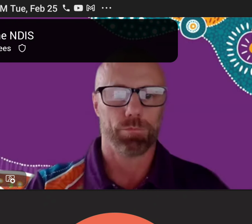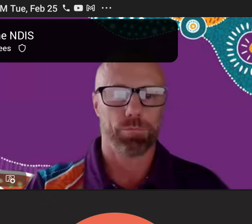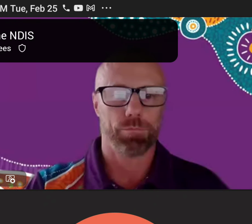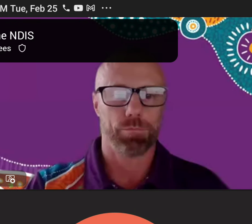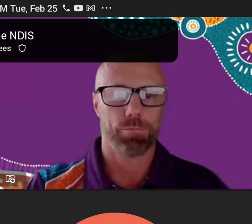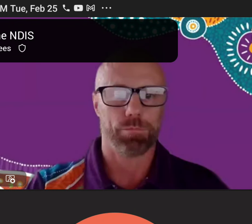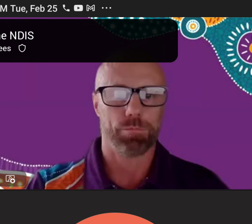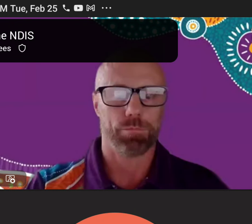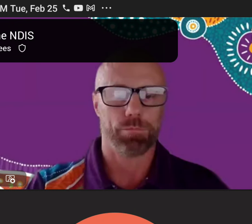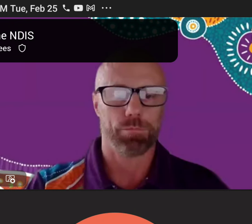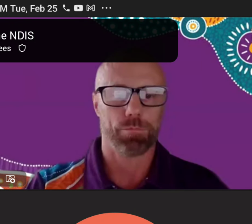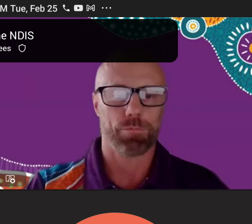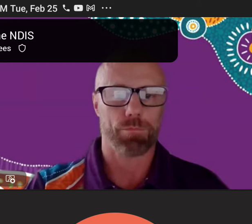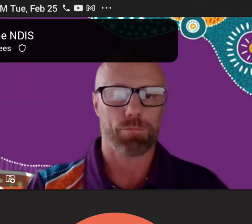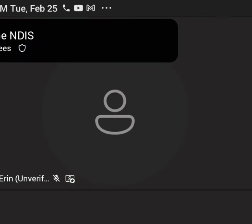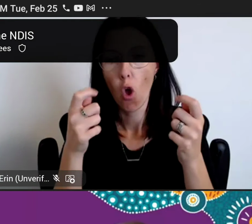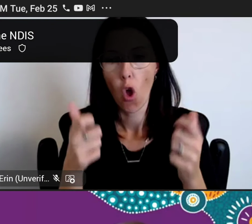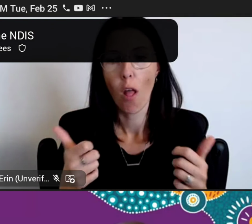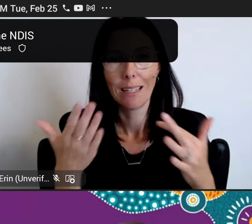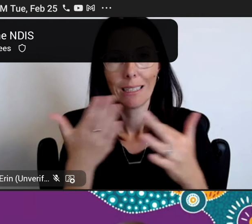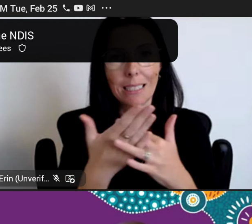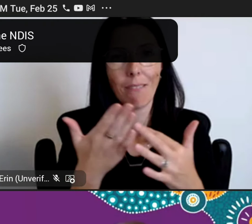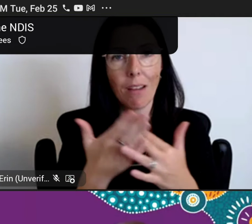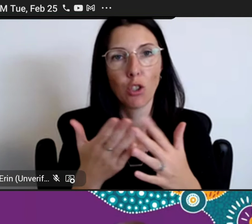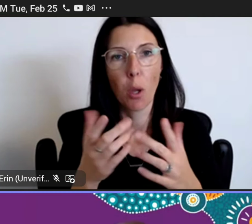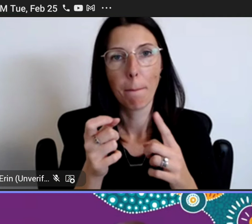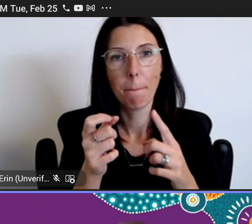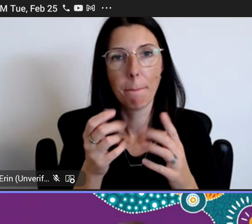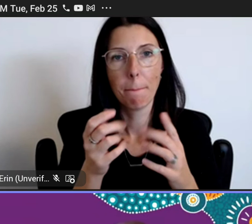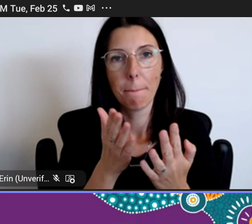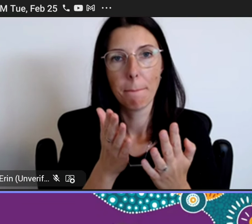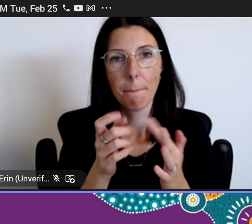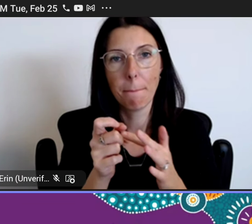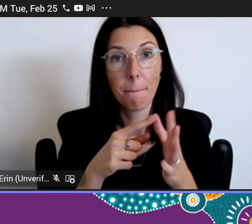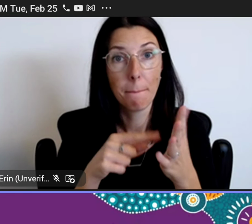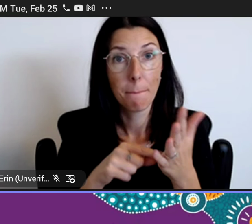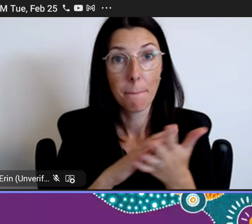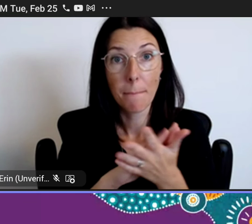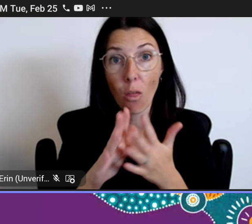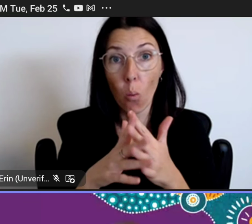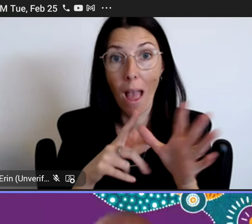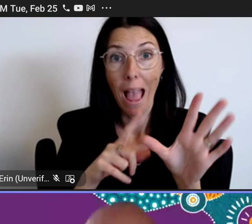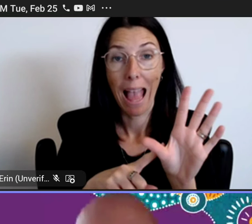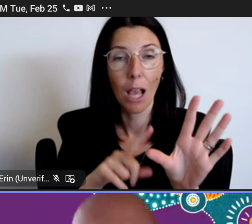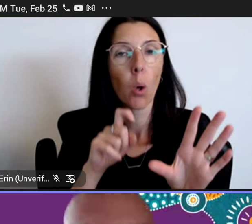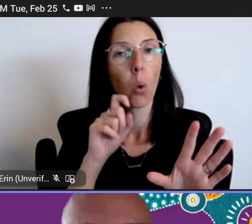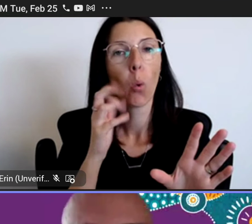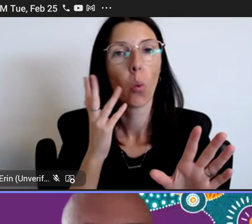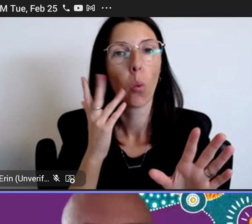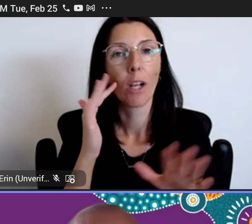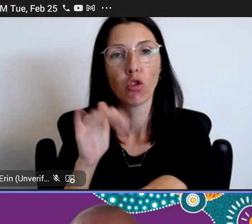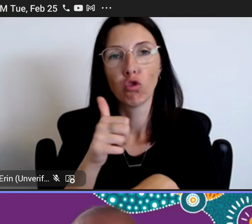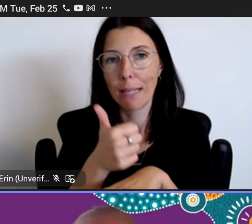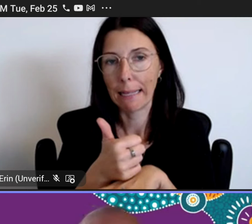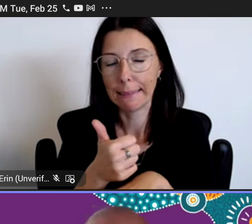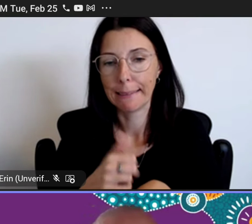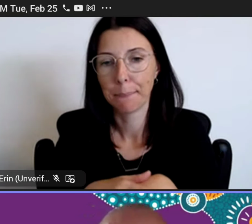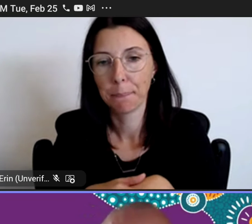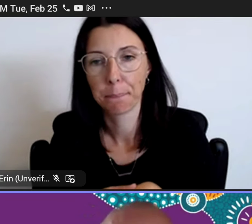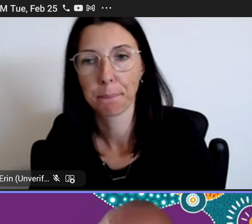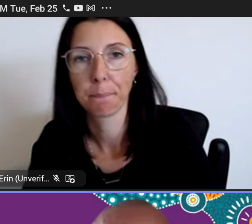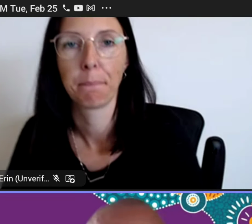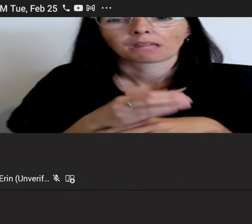early intervention pathway once that has been created. Thanks, Tony. Look, some of this can be a bit